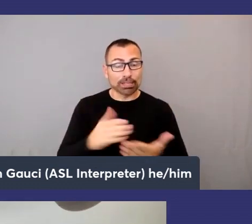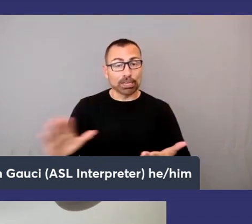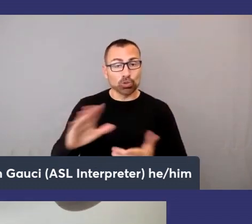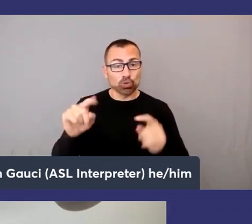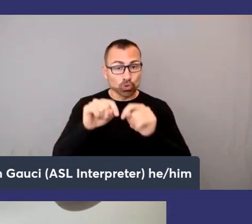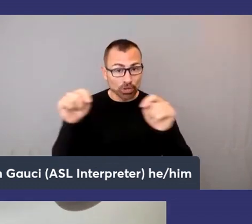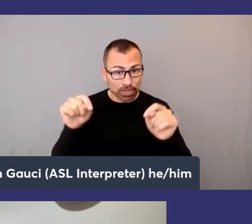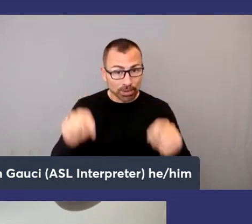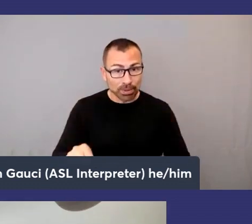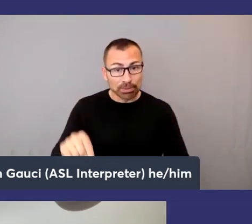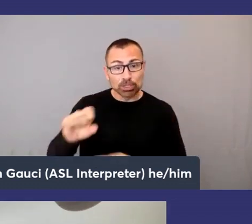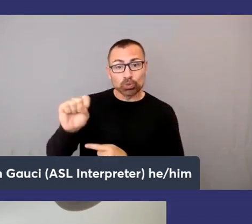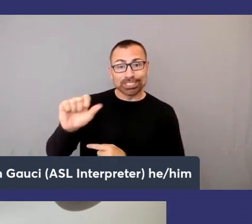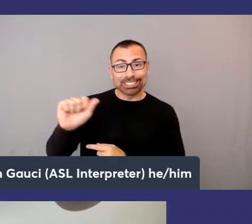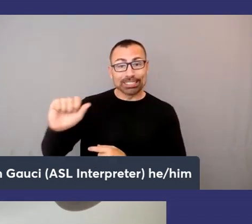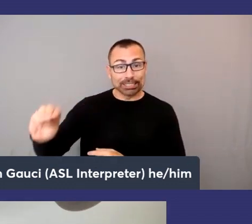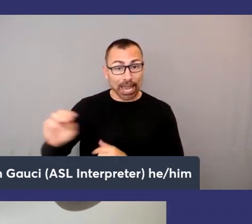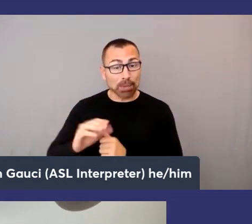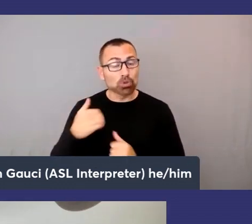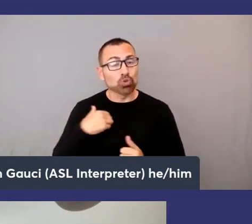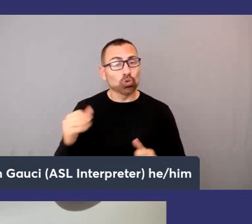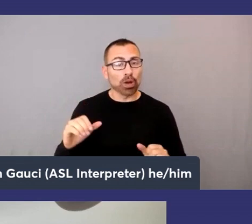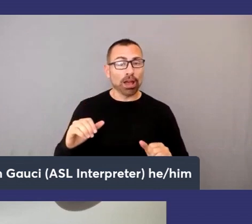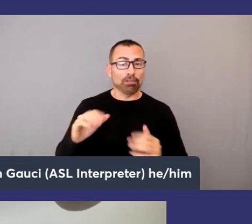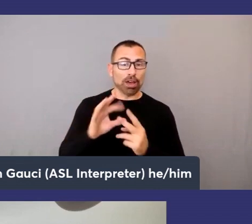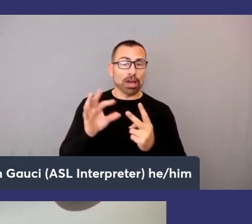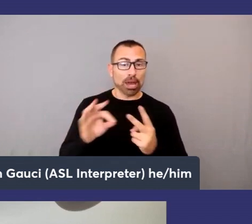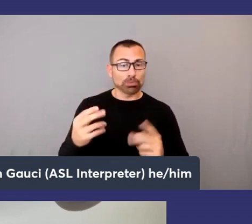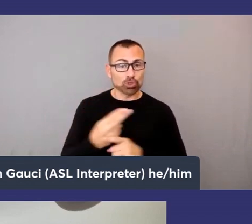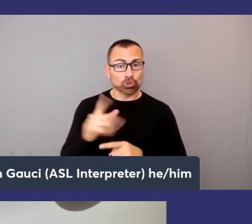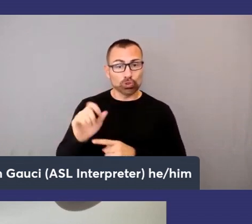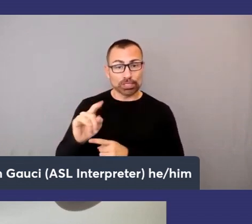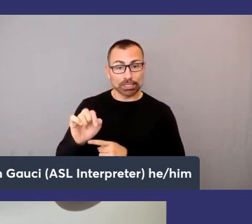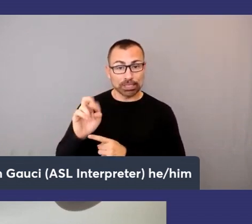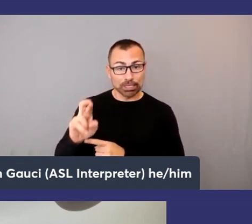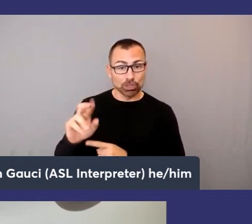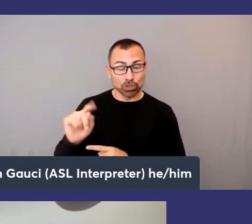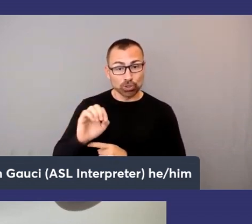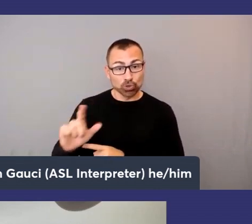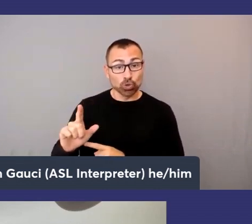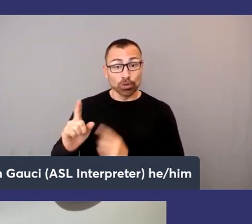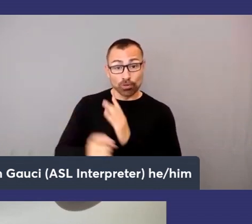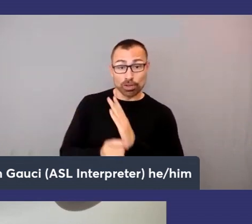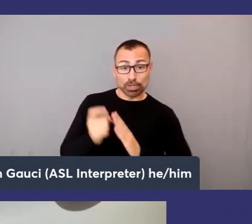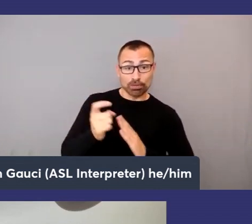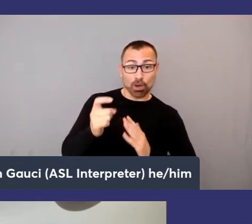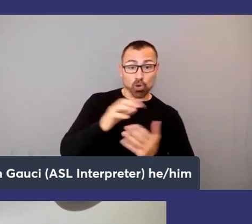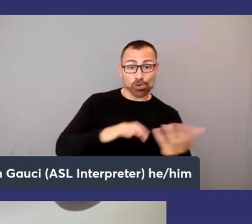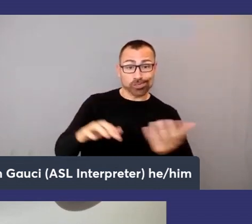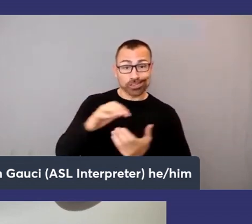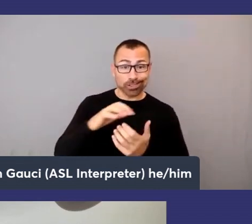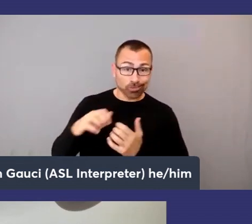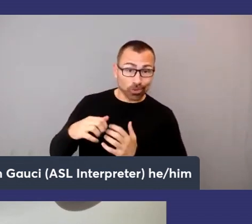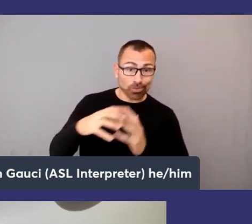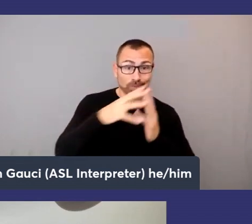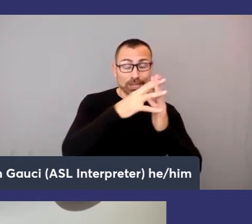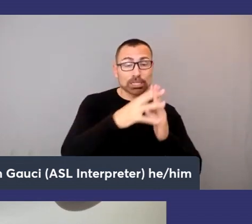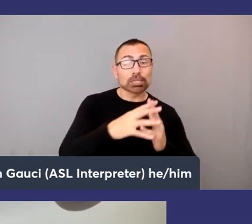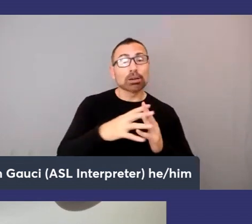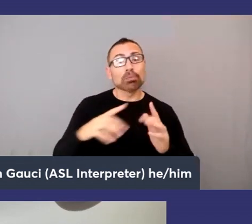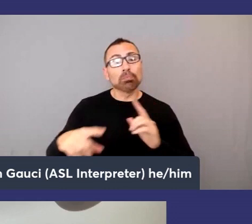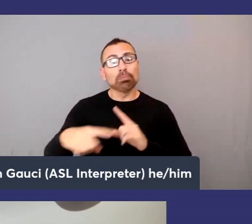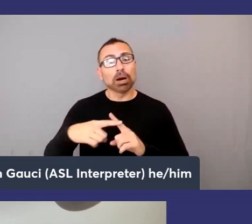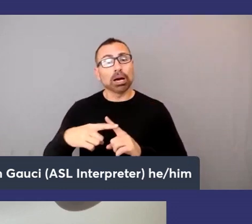have an optional parameter where you can now use the Linter tool, not only the default CloudFormation based rules, but also